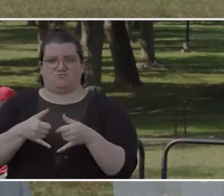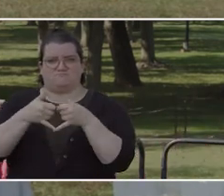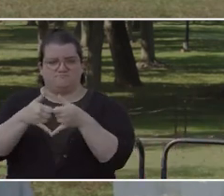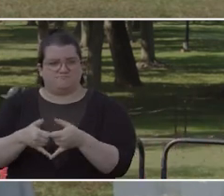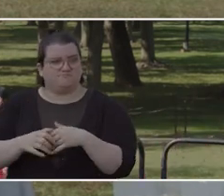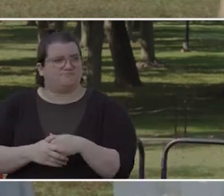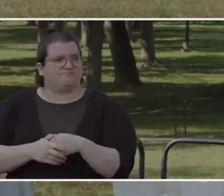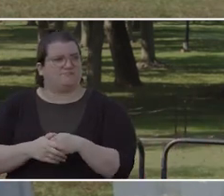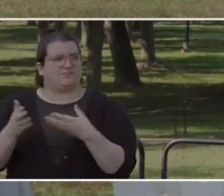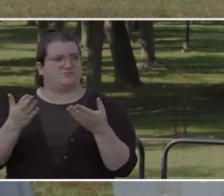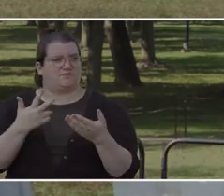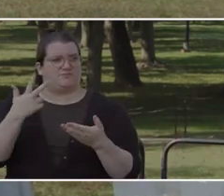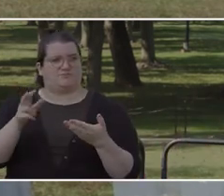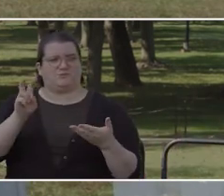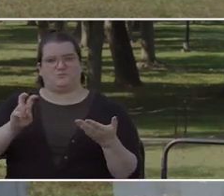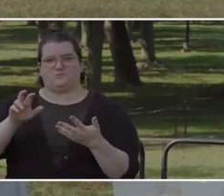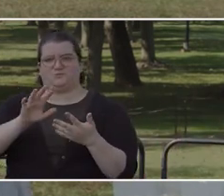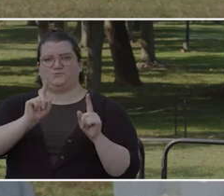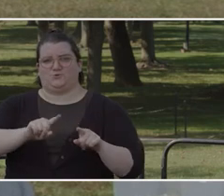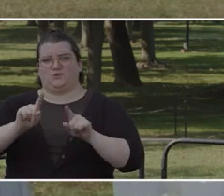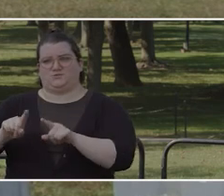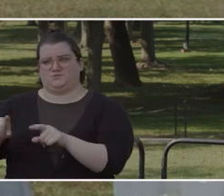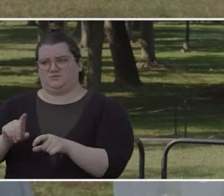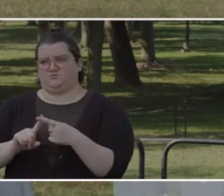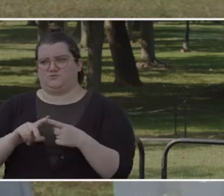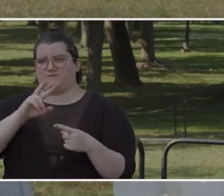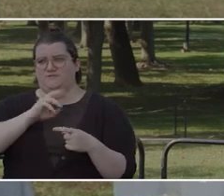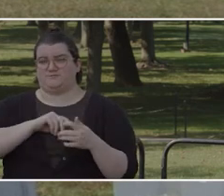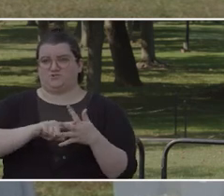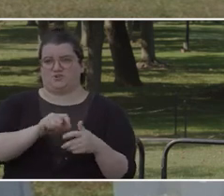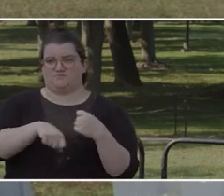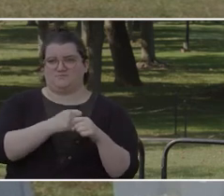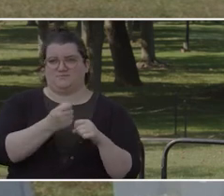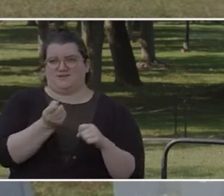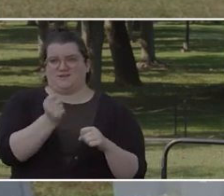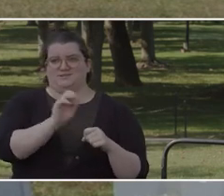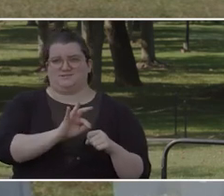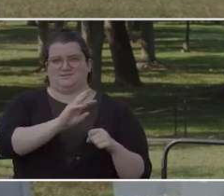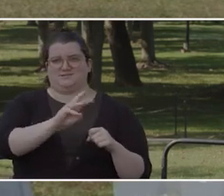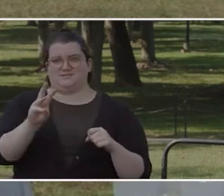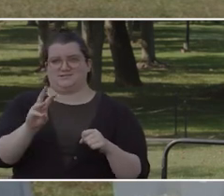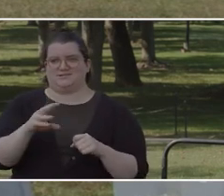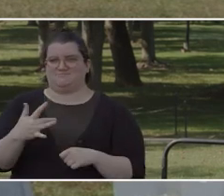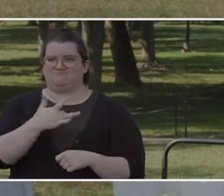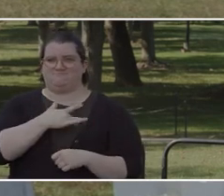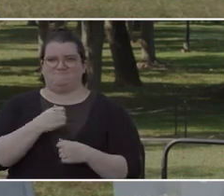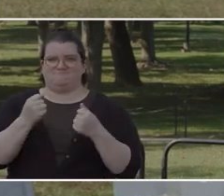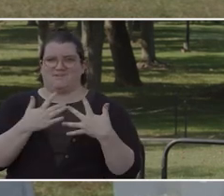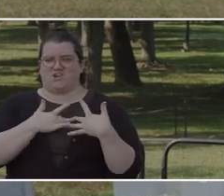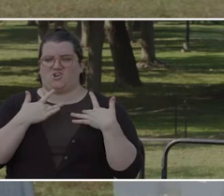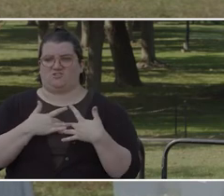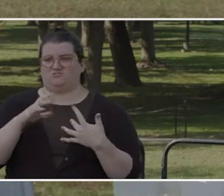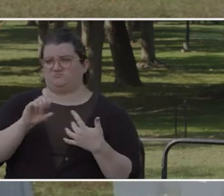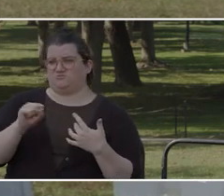served three tours in Vietnam starting in 1966. You touched a lot of hearts, Ross.